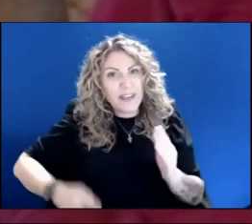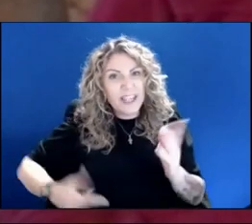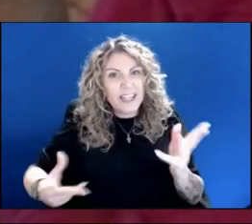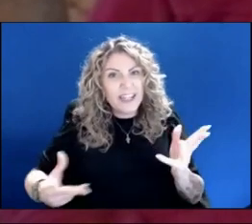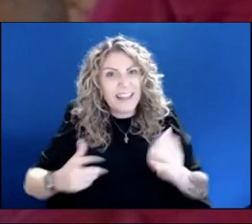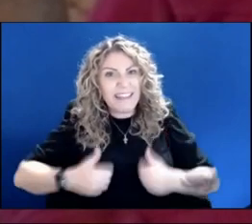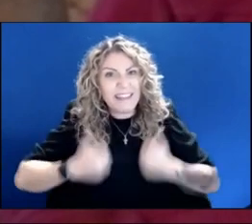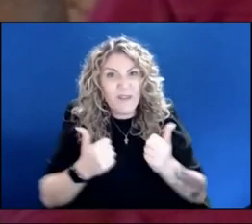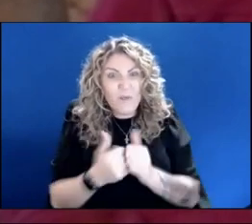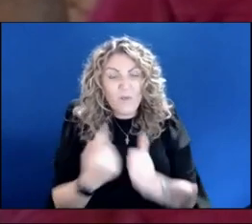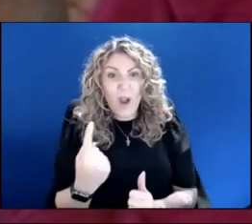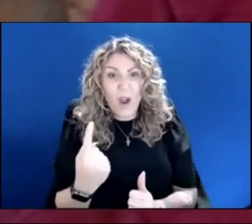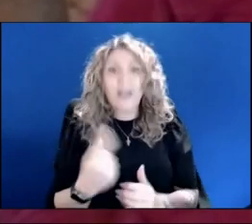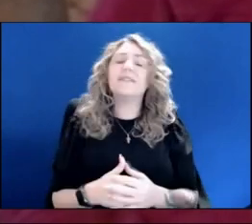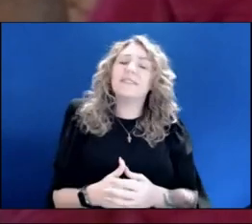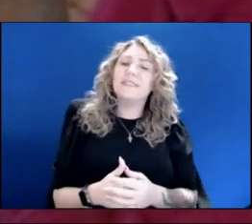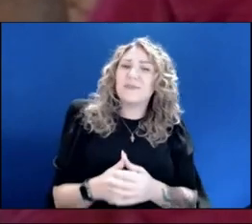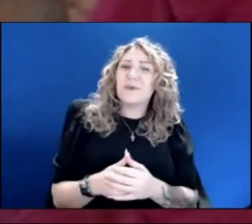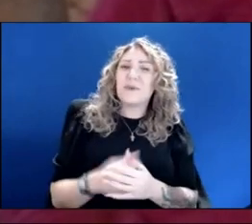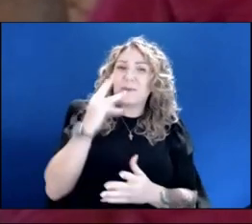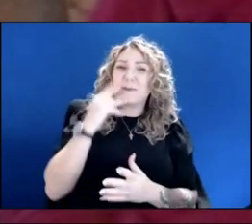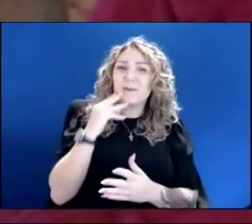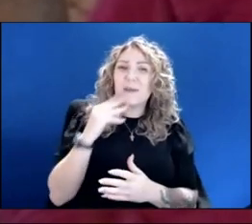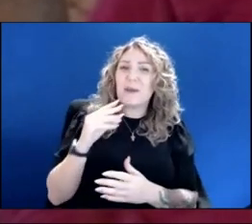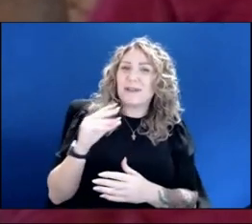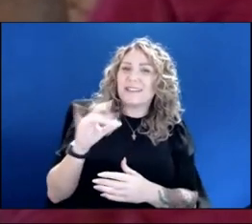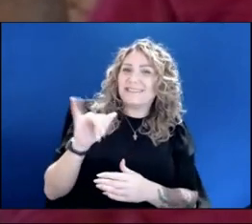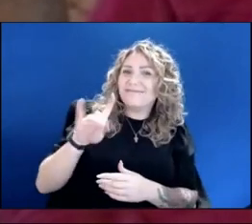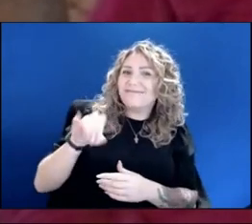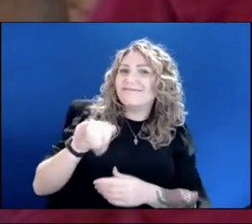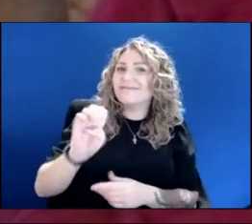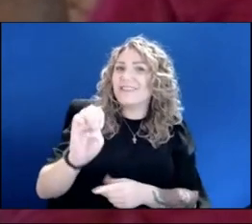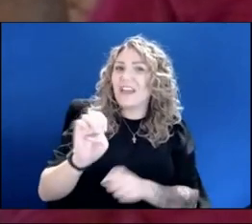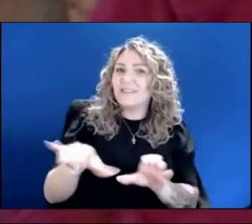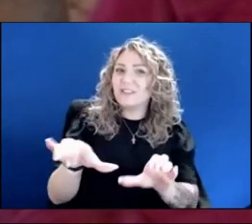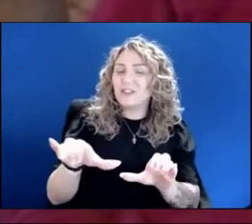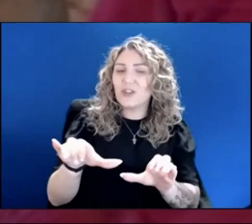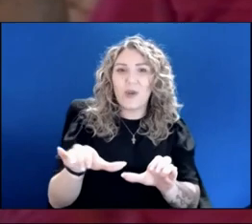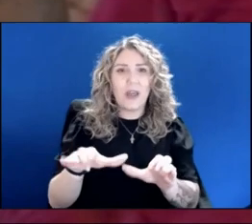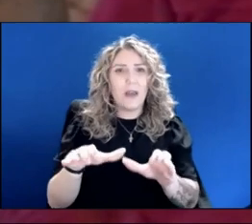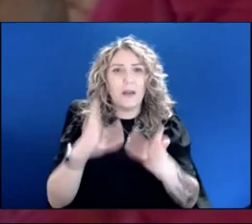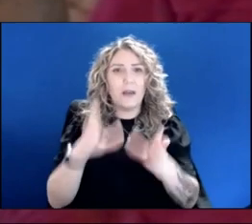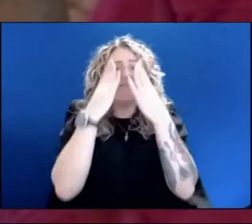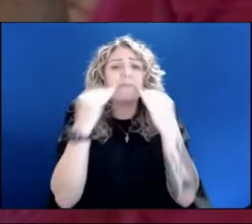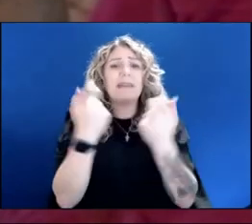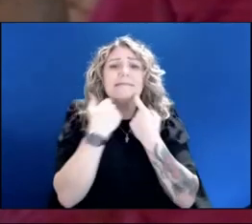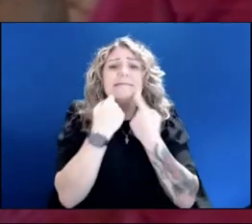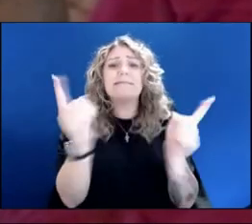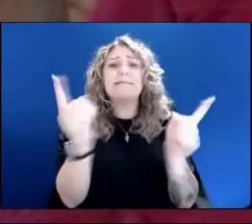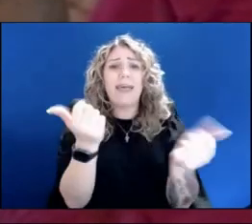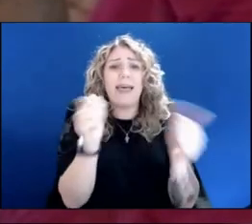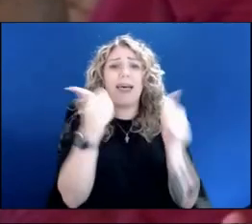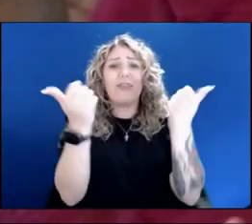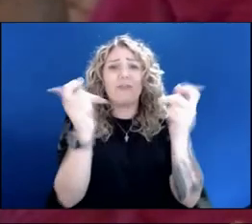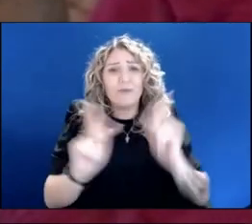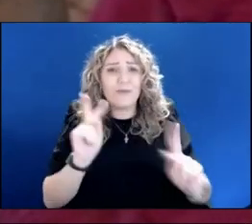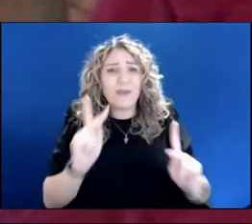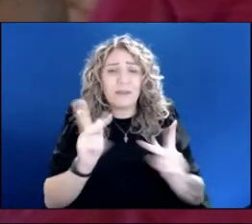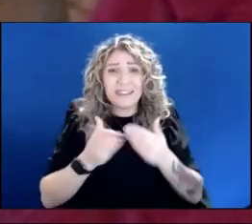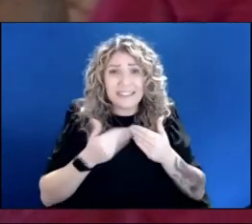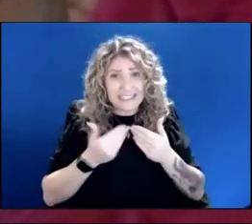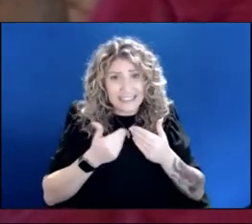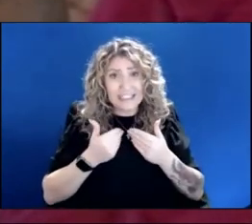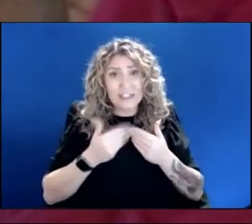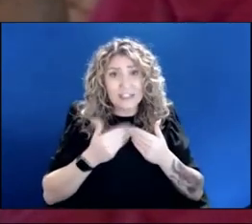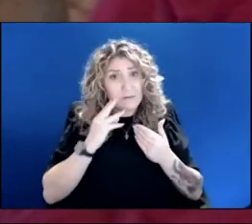that Stephanie done, and then being able to get the word out, just, you know, let other people know that it's really a easy experience if you're